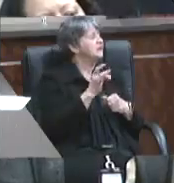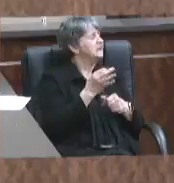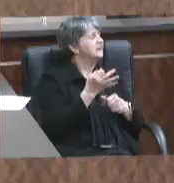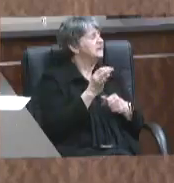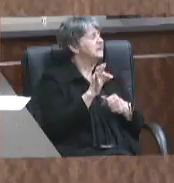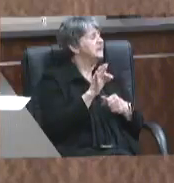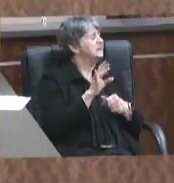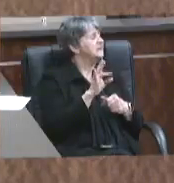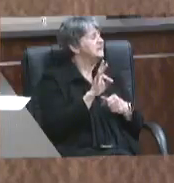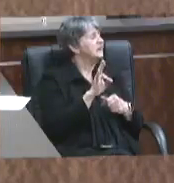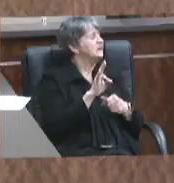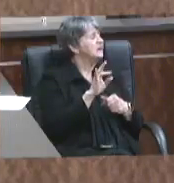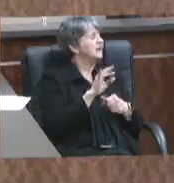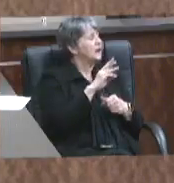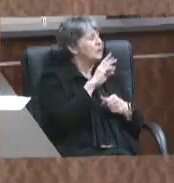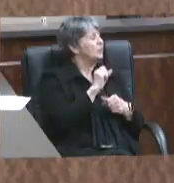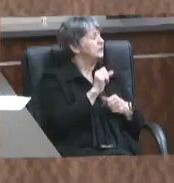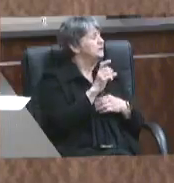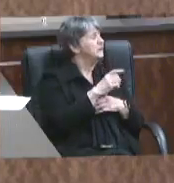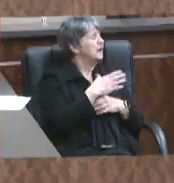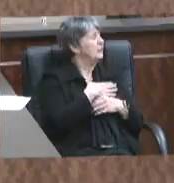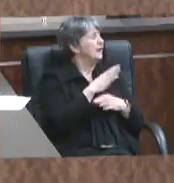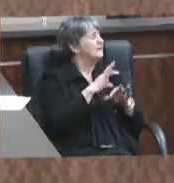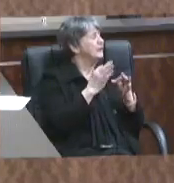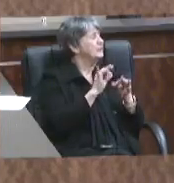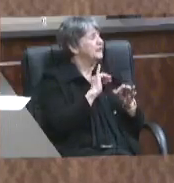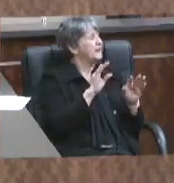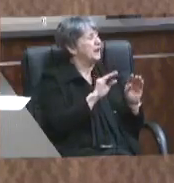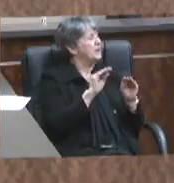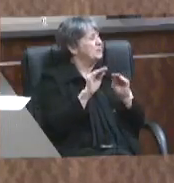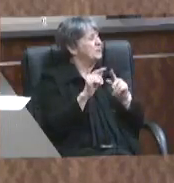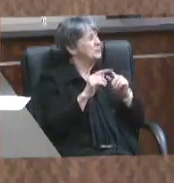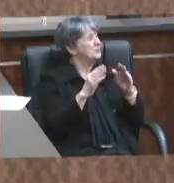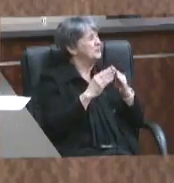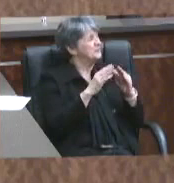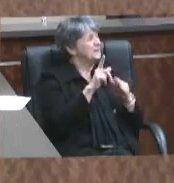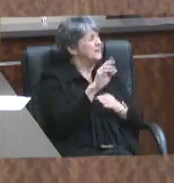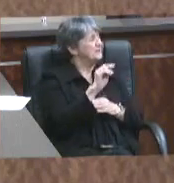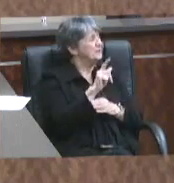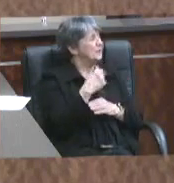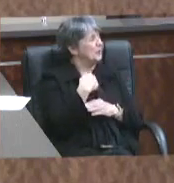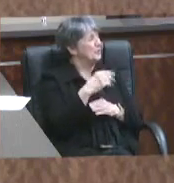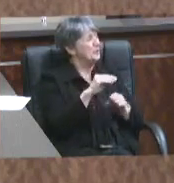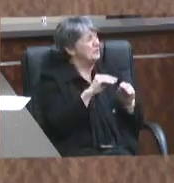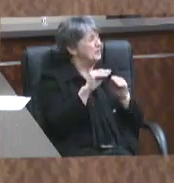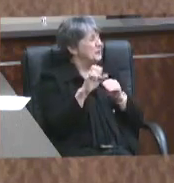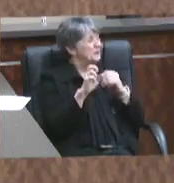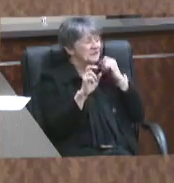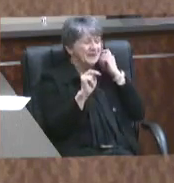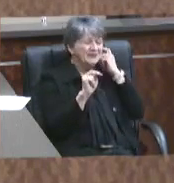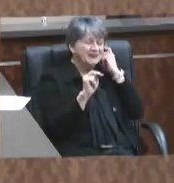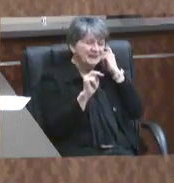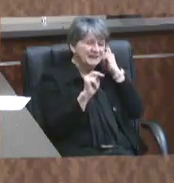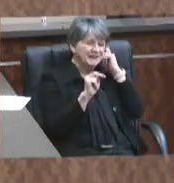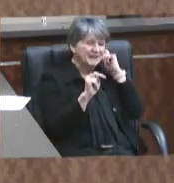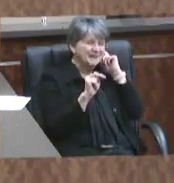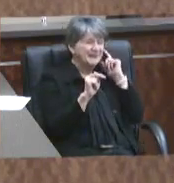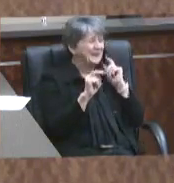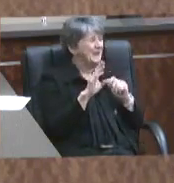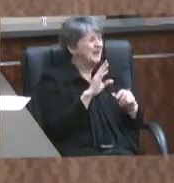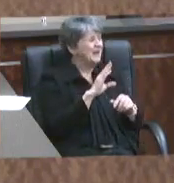police officer. That was the day my family and I moved to the city of Laurel. We moved in, and we're both still